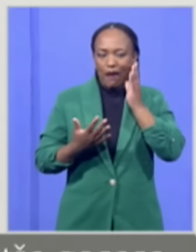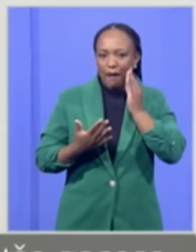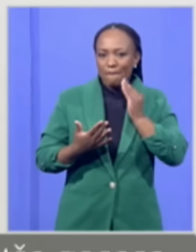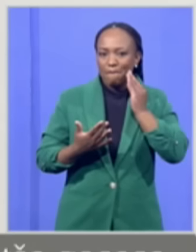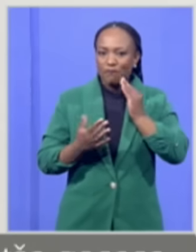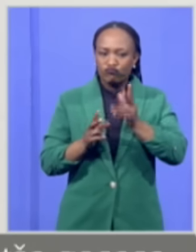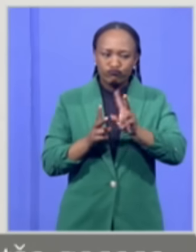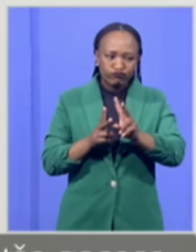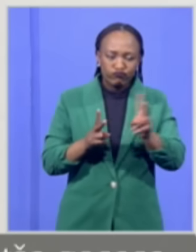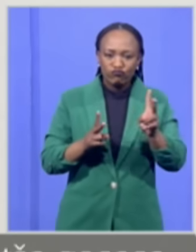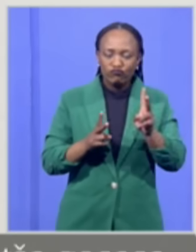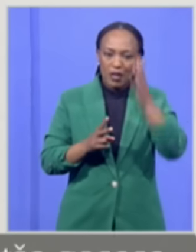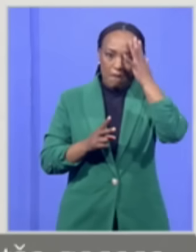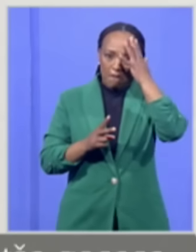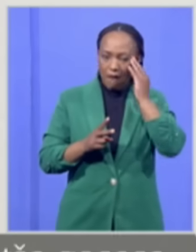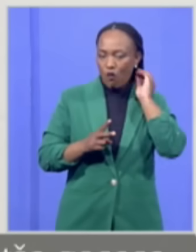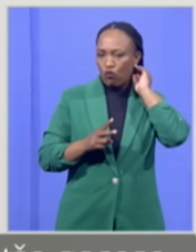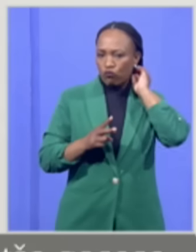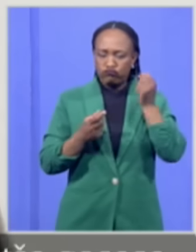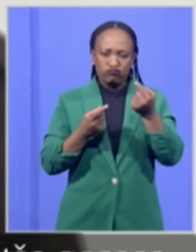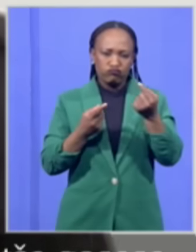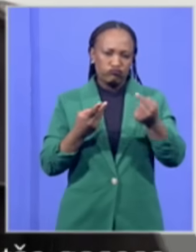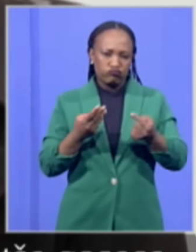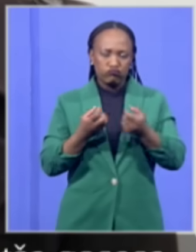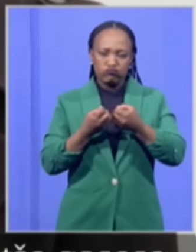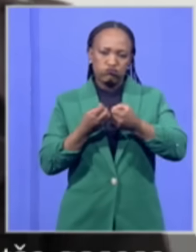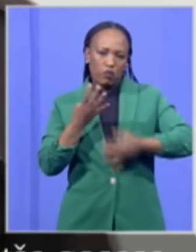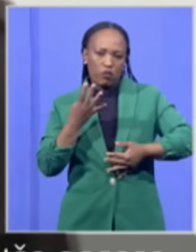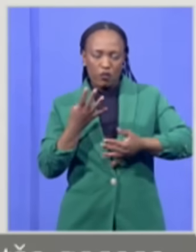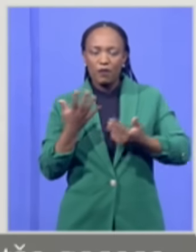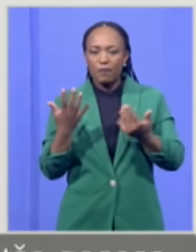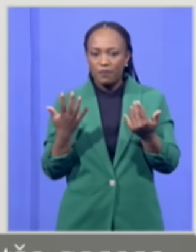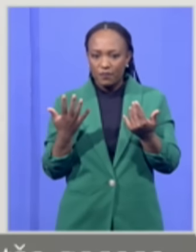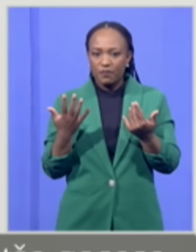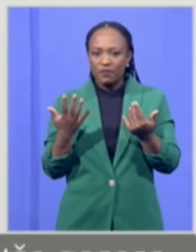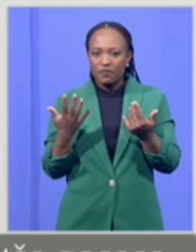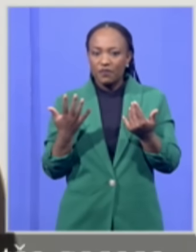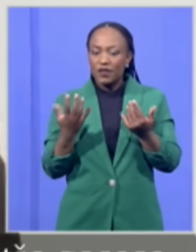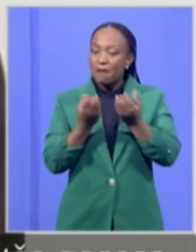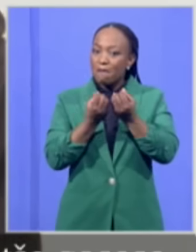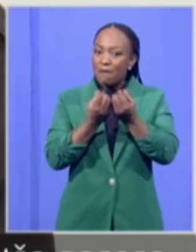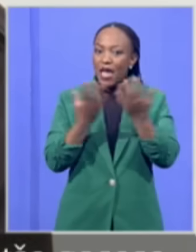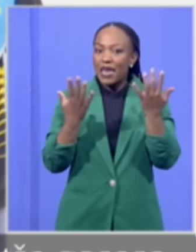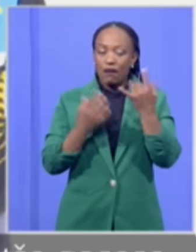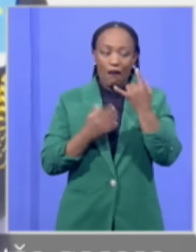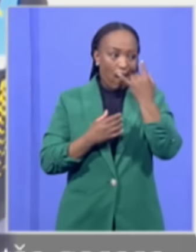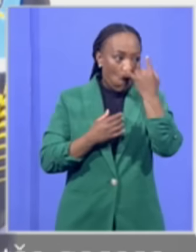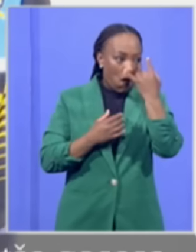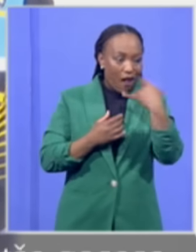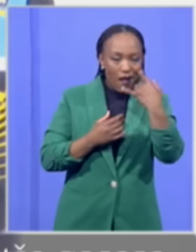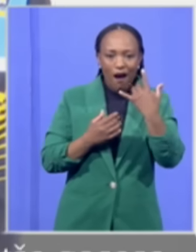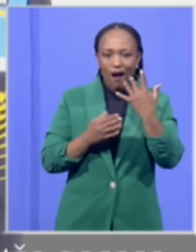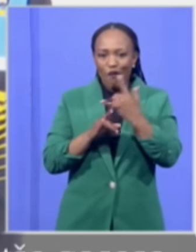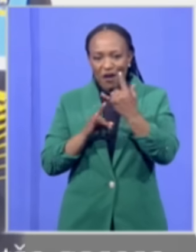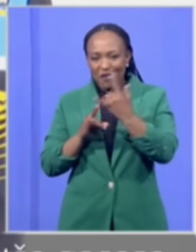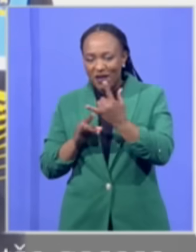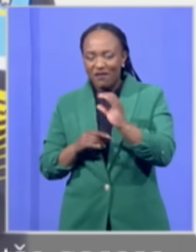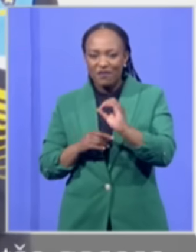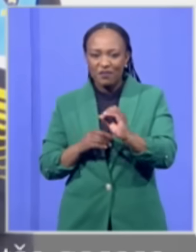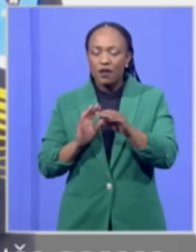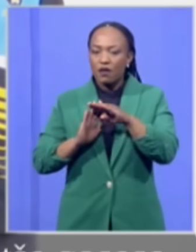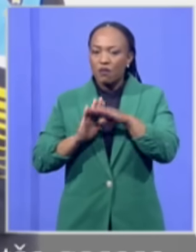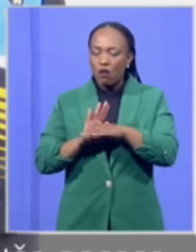learnings, a lot of hitting the walls, and a lot of crying also. Lenaneo lena le ikotla